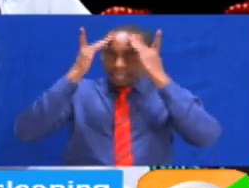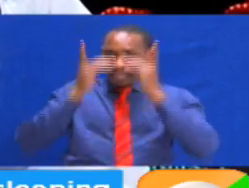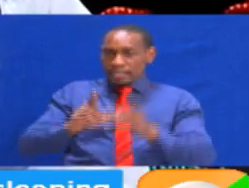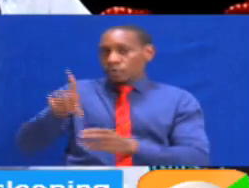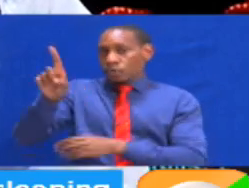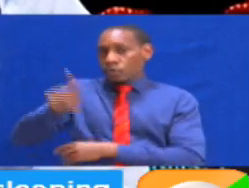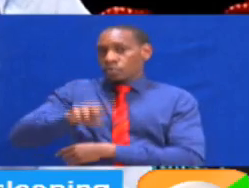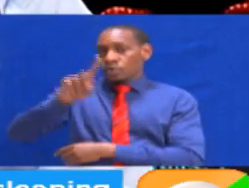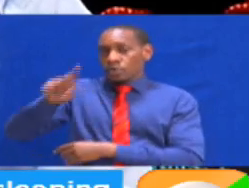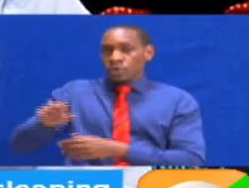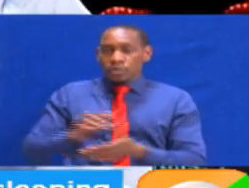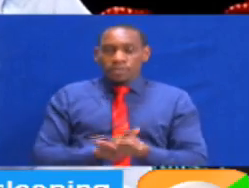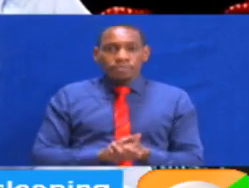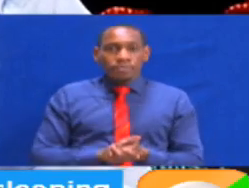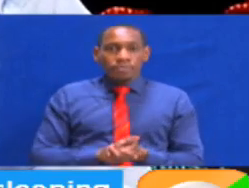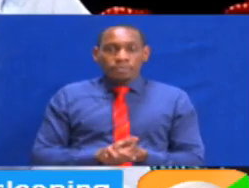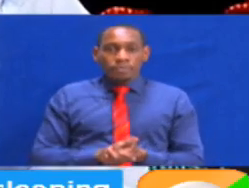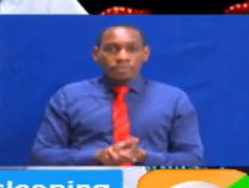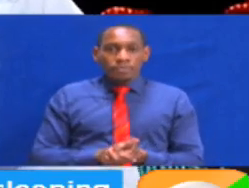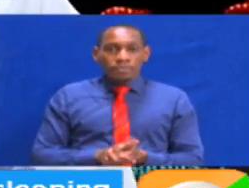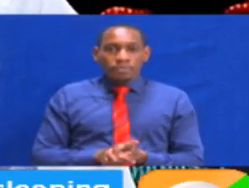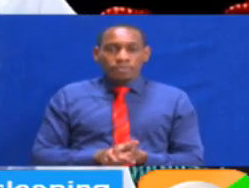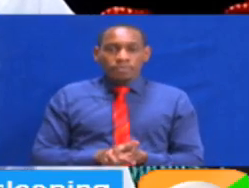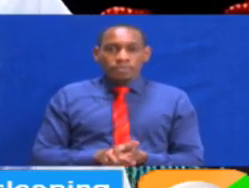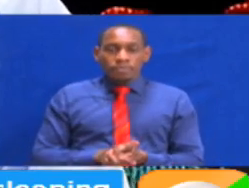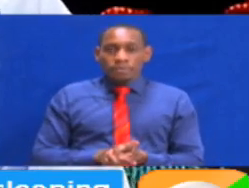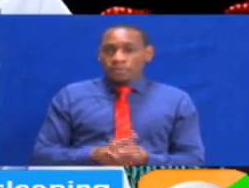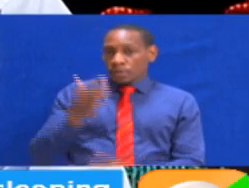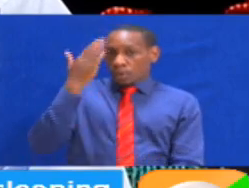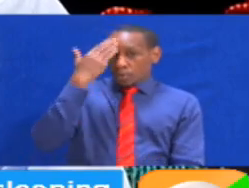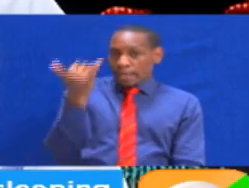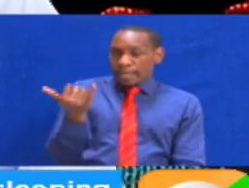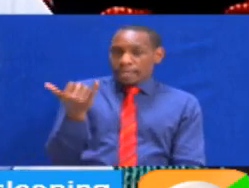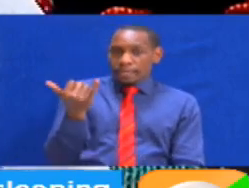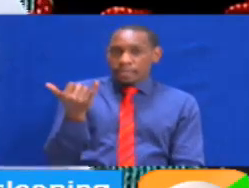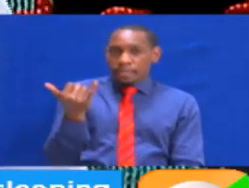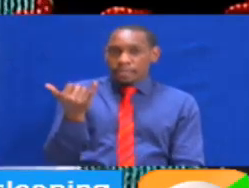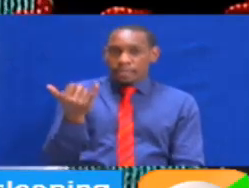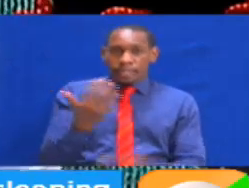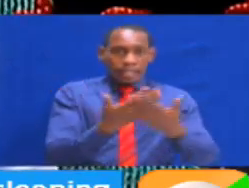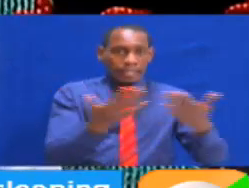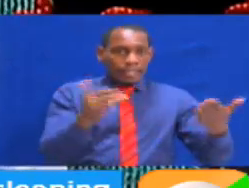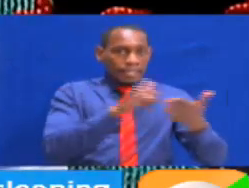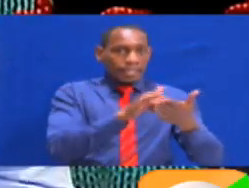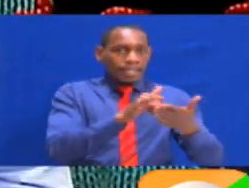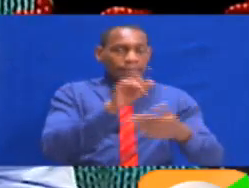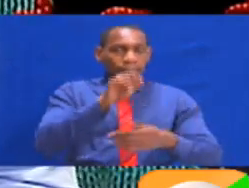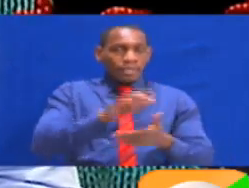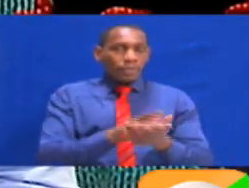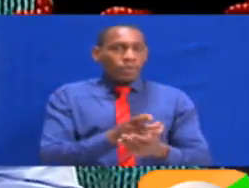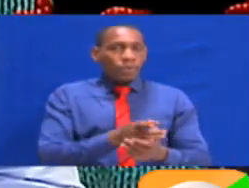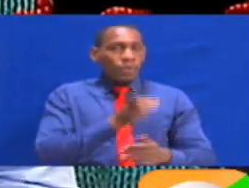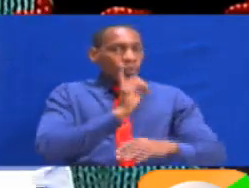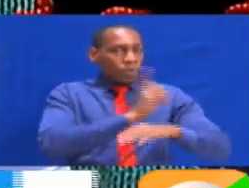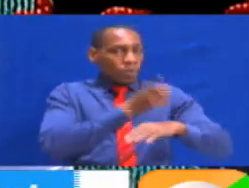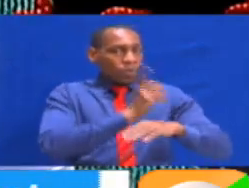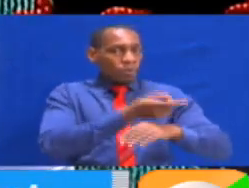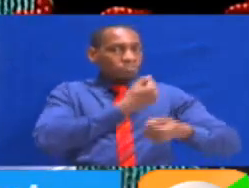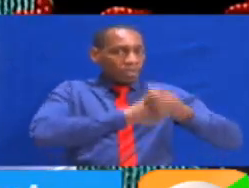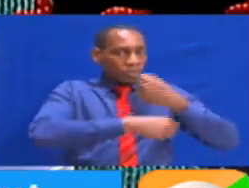of these measures being taken by the government. Because on the things they're supposed to be tough, they're not being